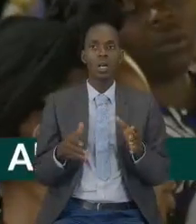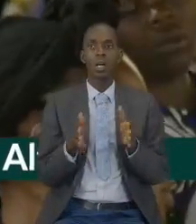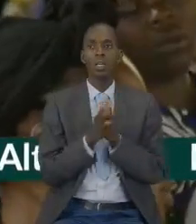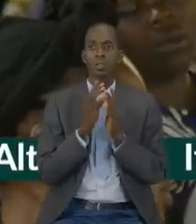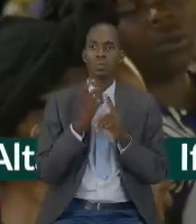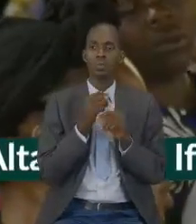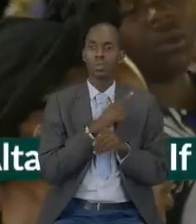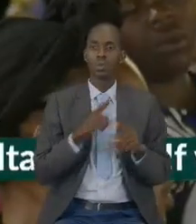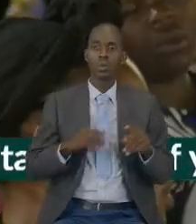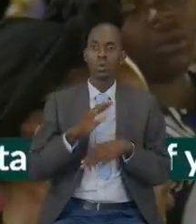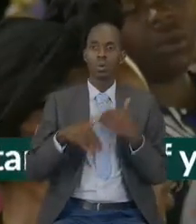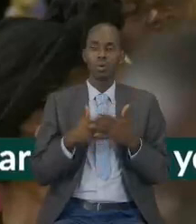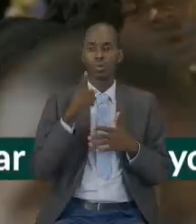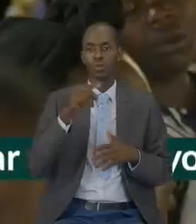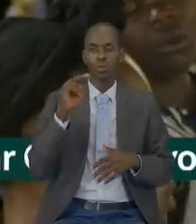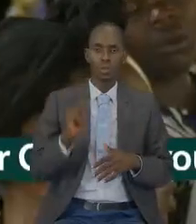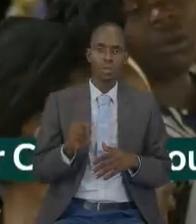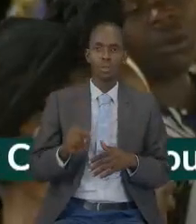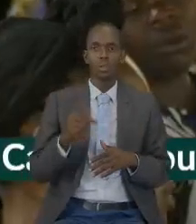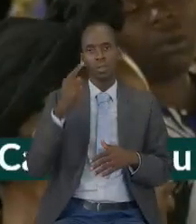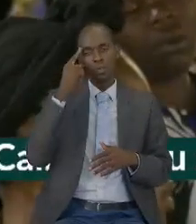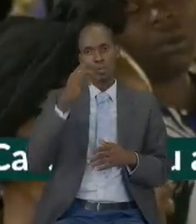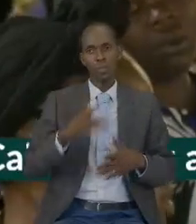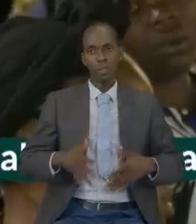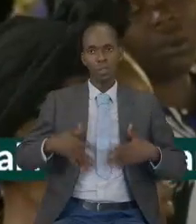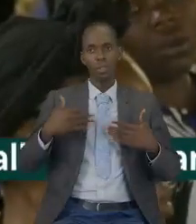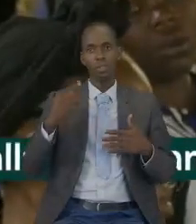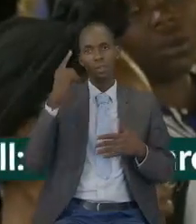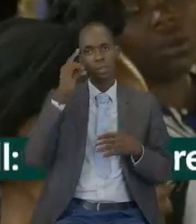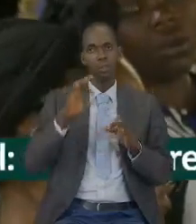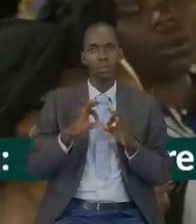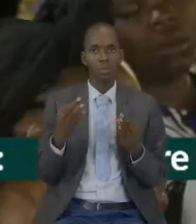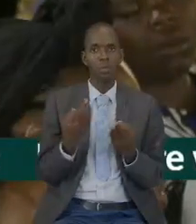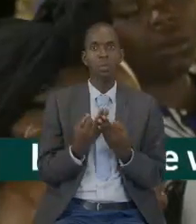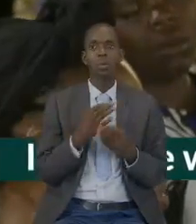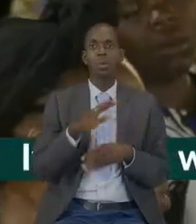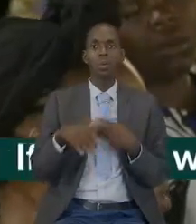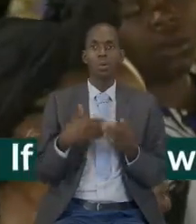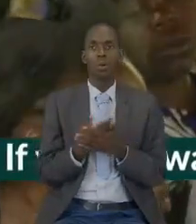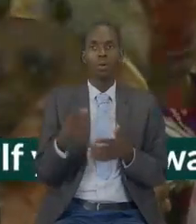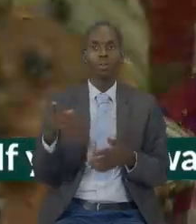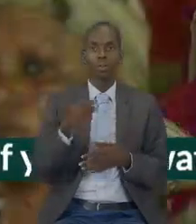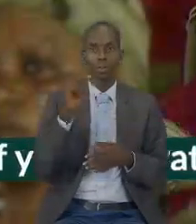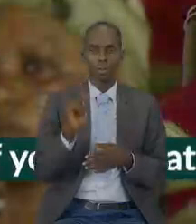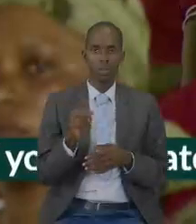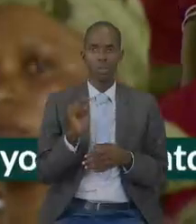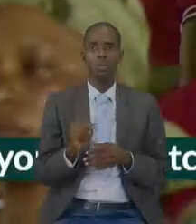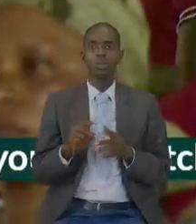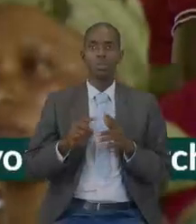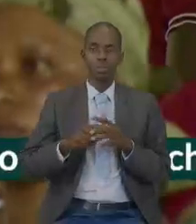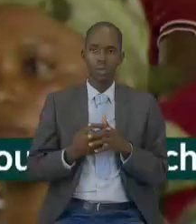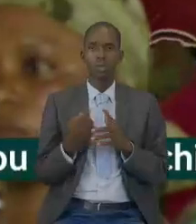possible. Make sure that the digit is correct. The phone numbers, either Airtel or